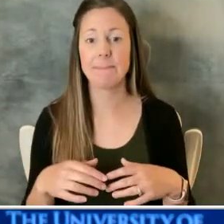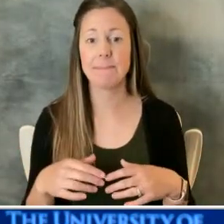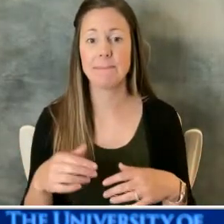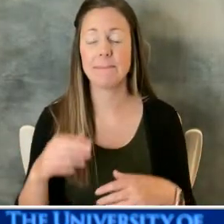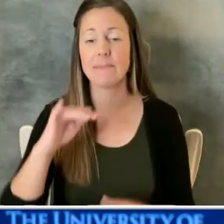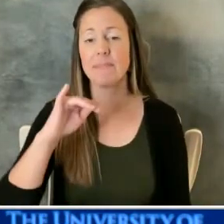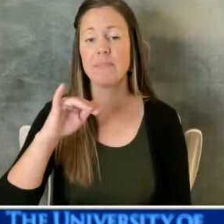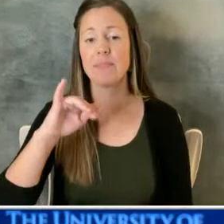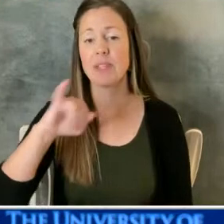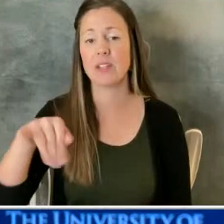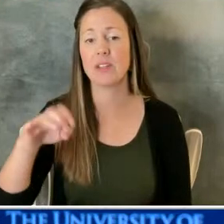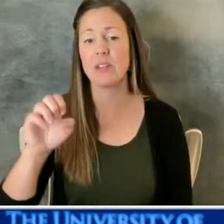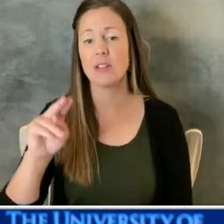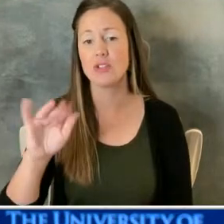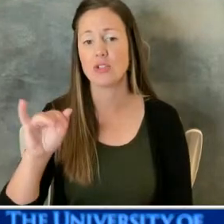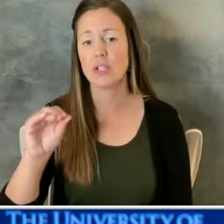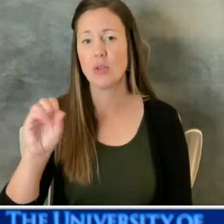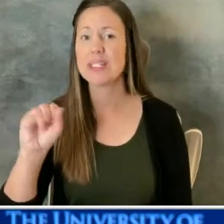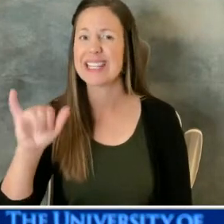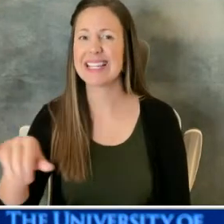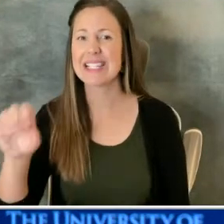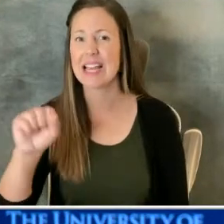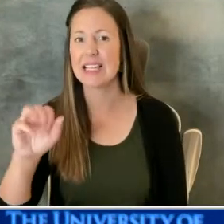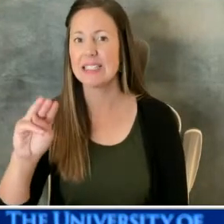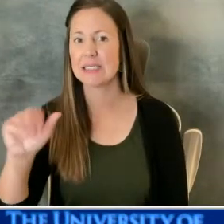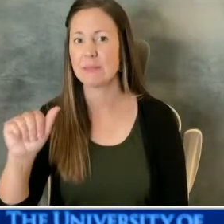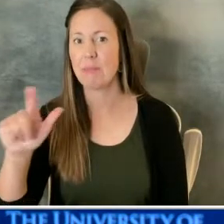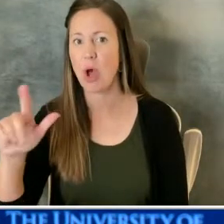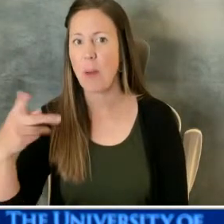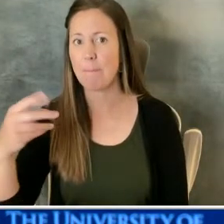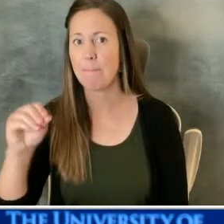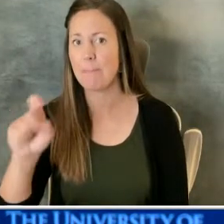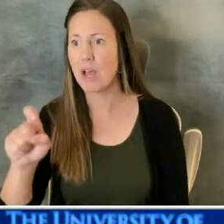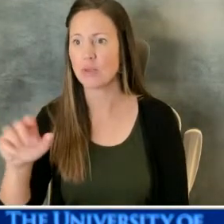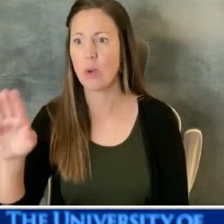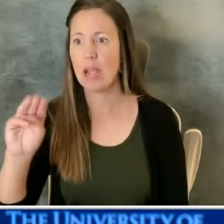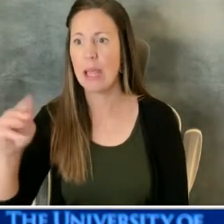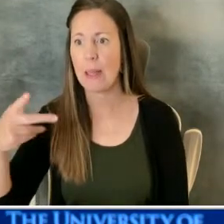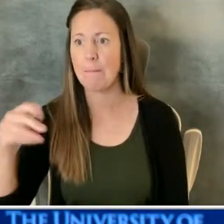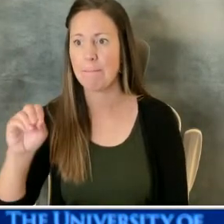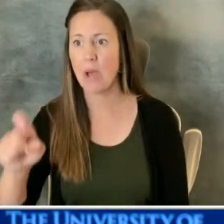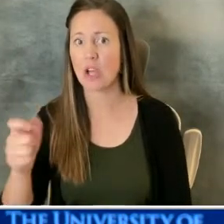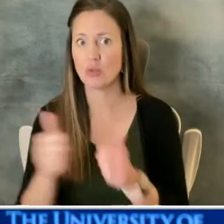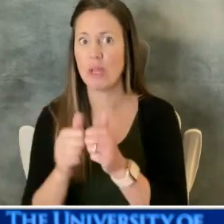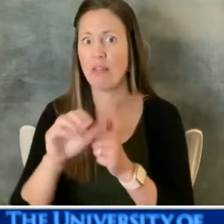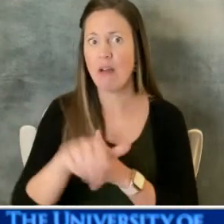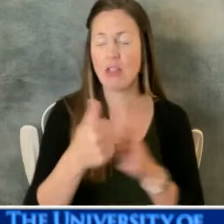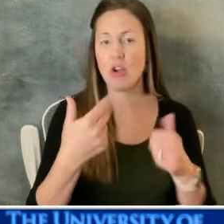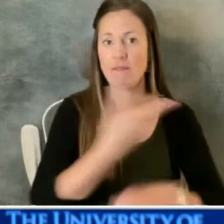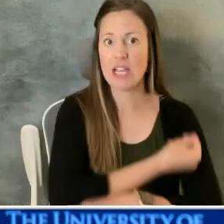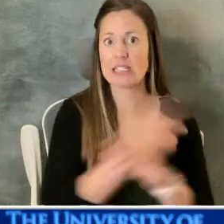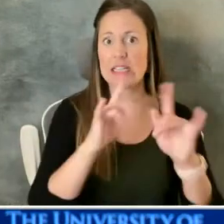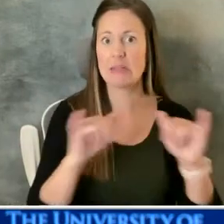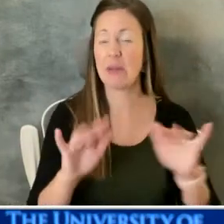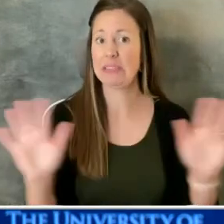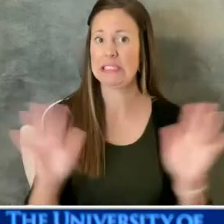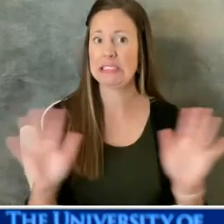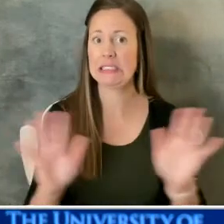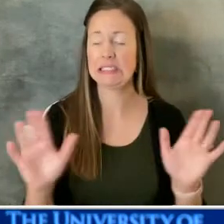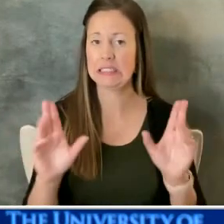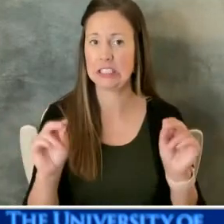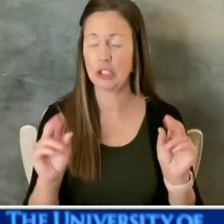smallpox or Mpox vaccine. You really don't want to co-administer that with other vaccines, especially COVID. And